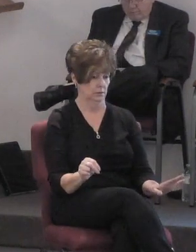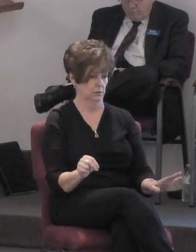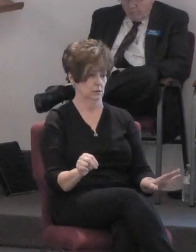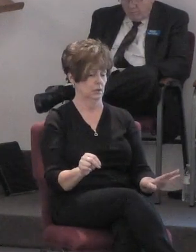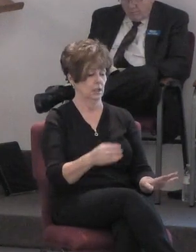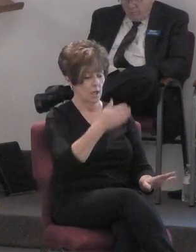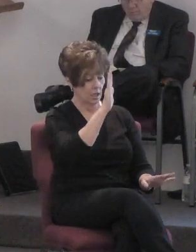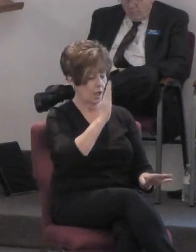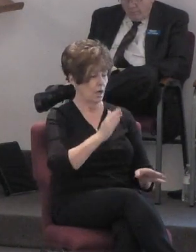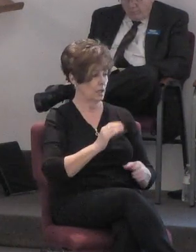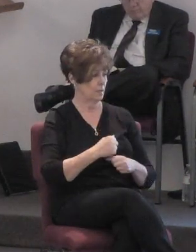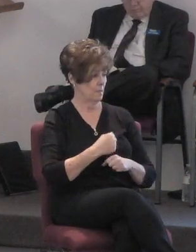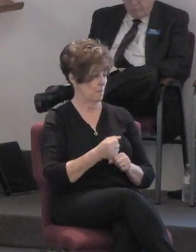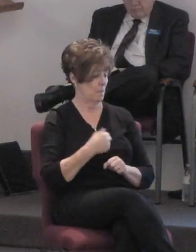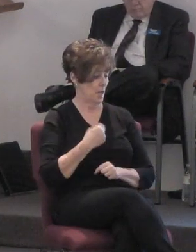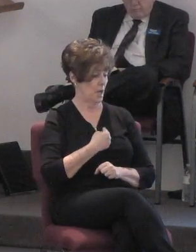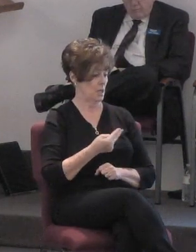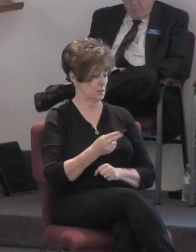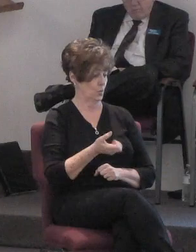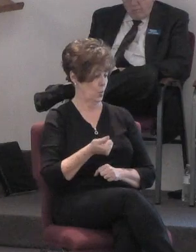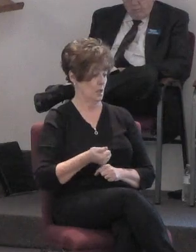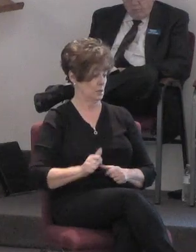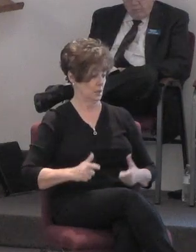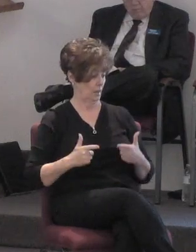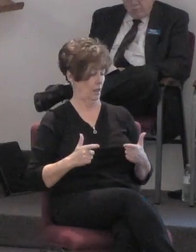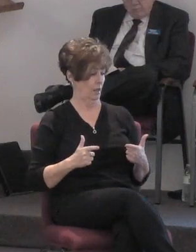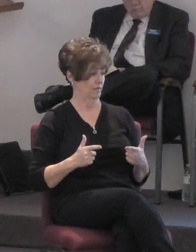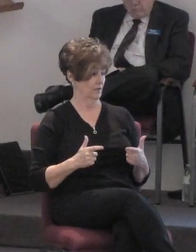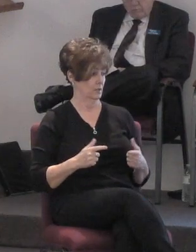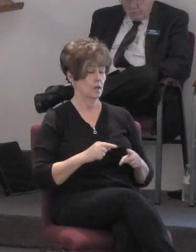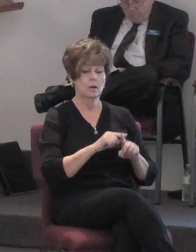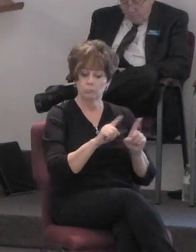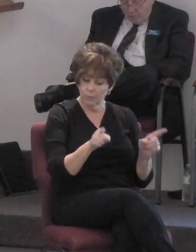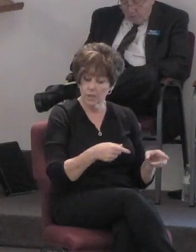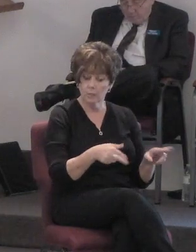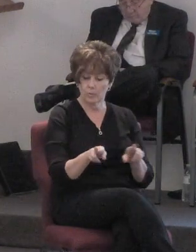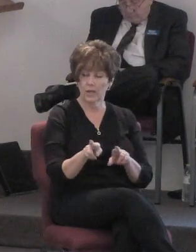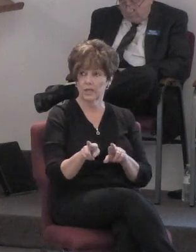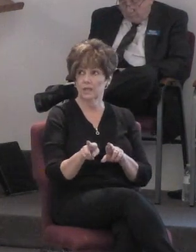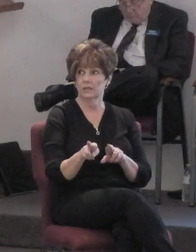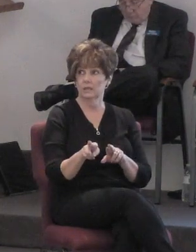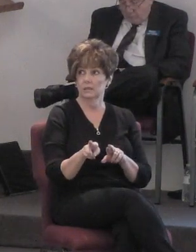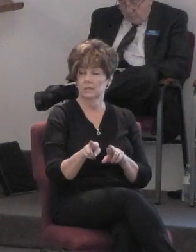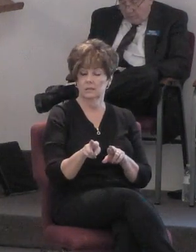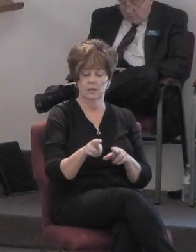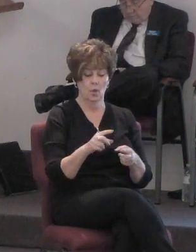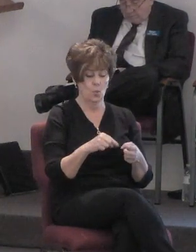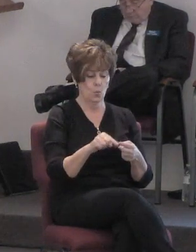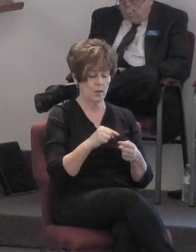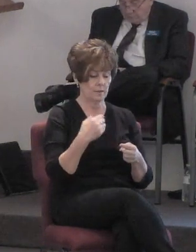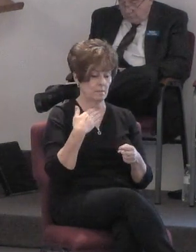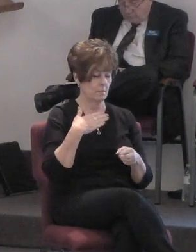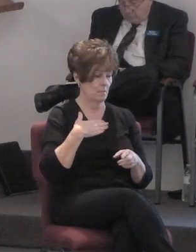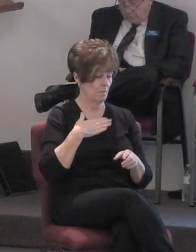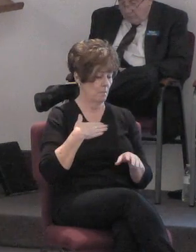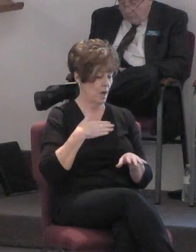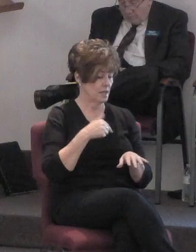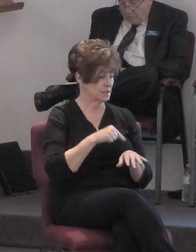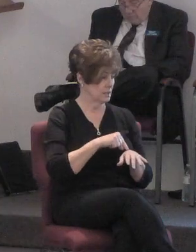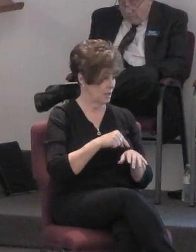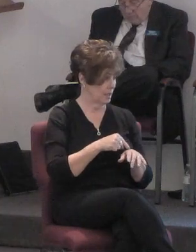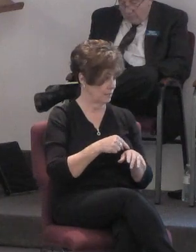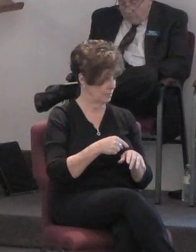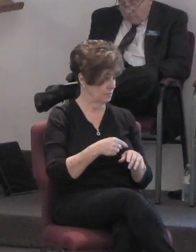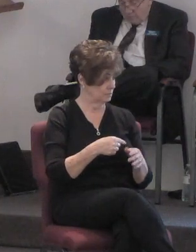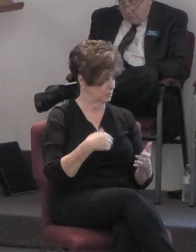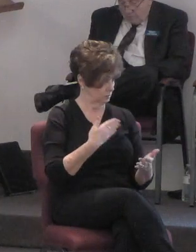live. Okay? I am not anxious to die, but brother, I'm ready. My time comes, I'm ready. Let me go.